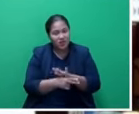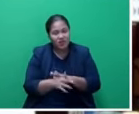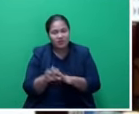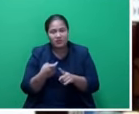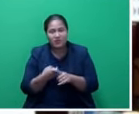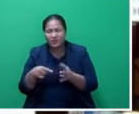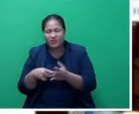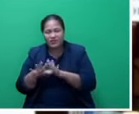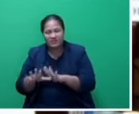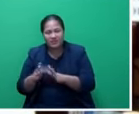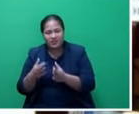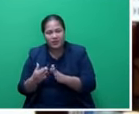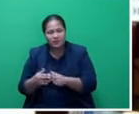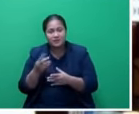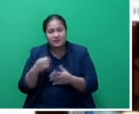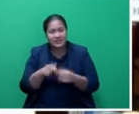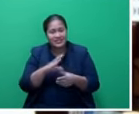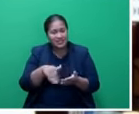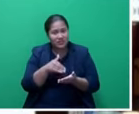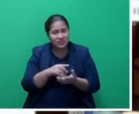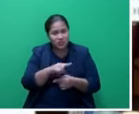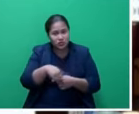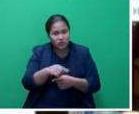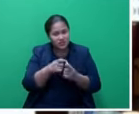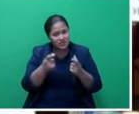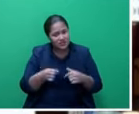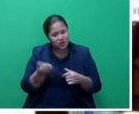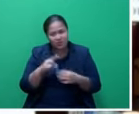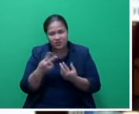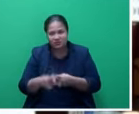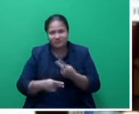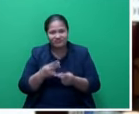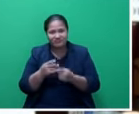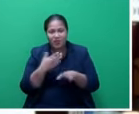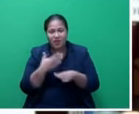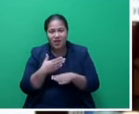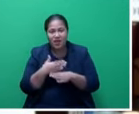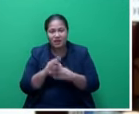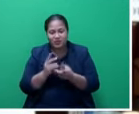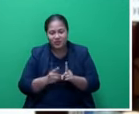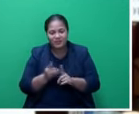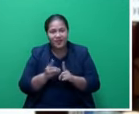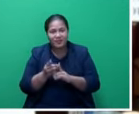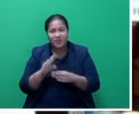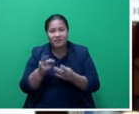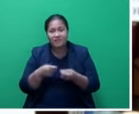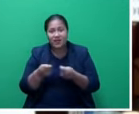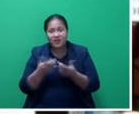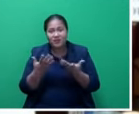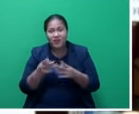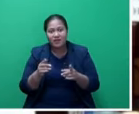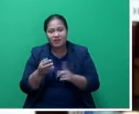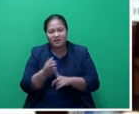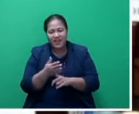Speaker, sir, for the Central Division, Suva City Council has already progressed work on the redevelopment of markets in Flagstaff, Rewanga